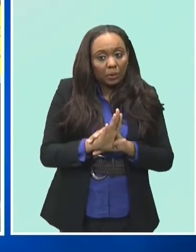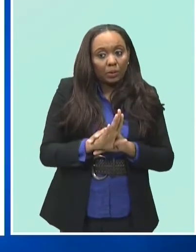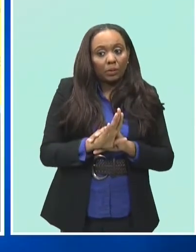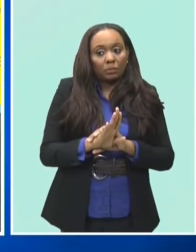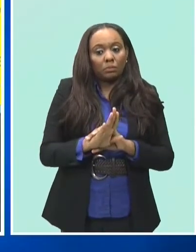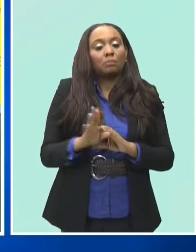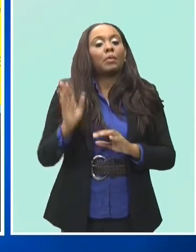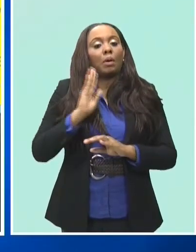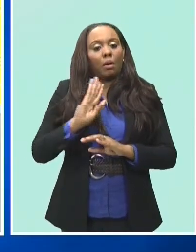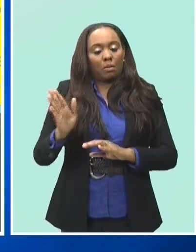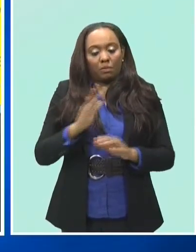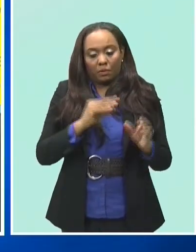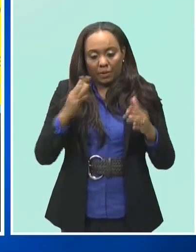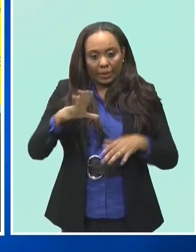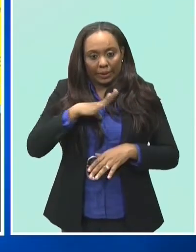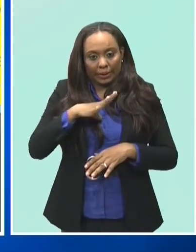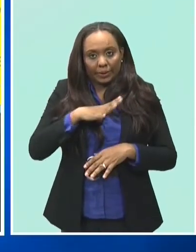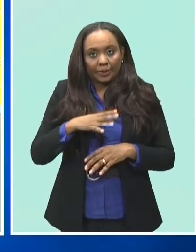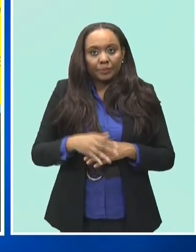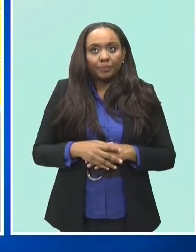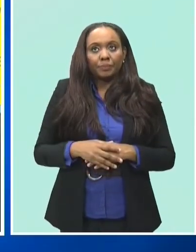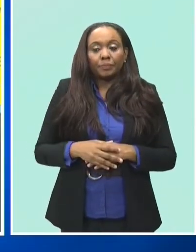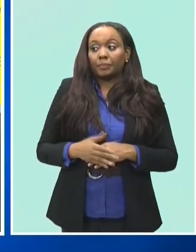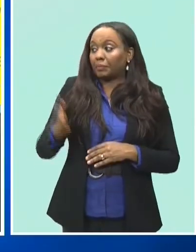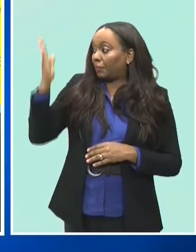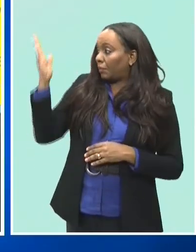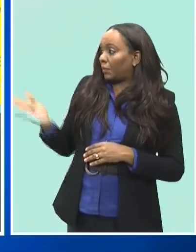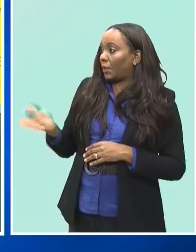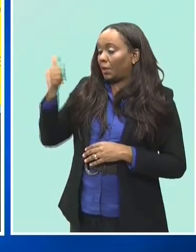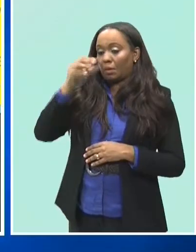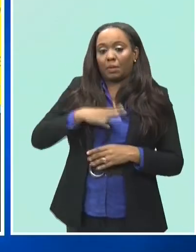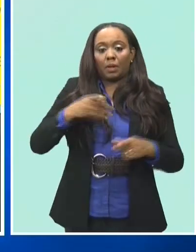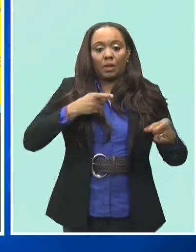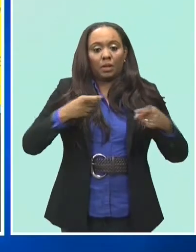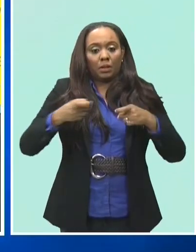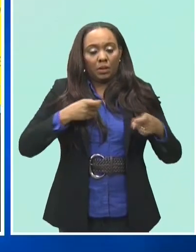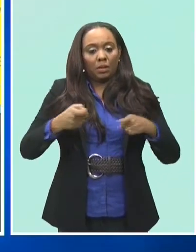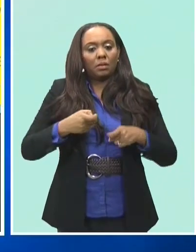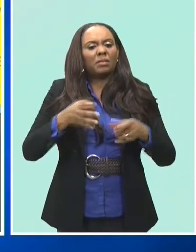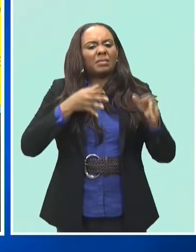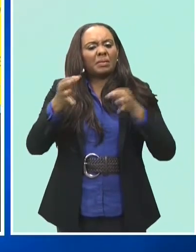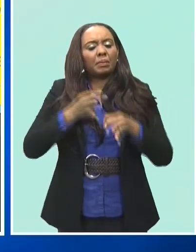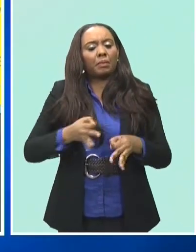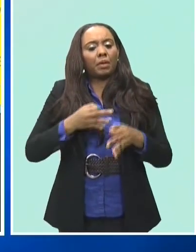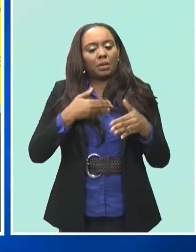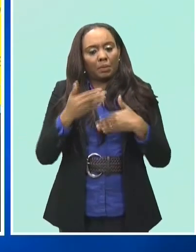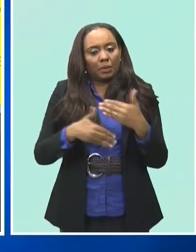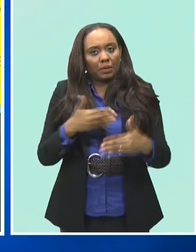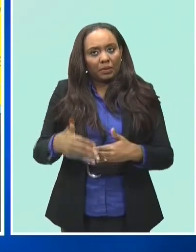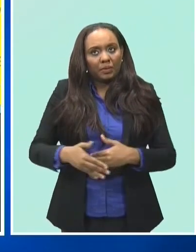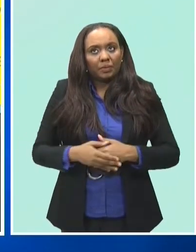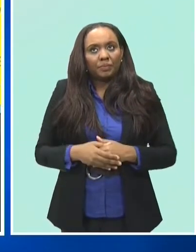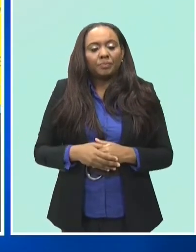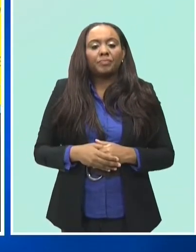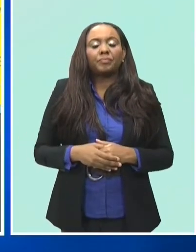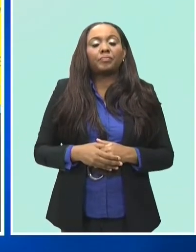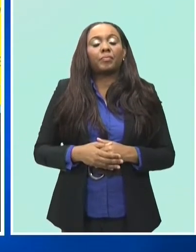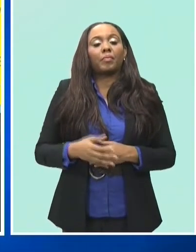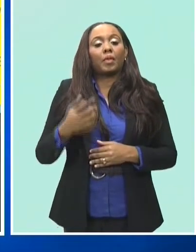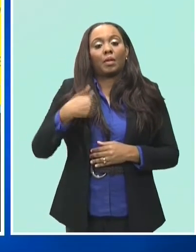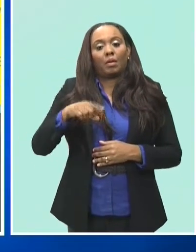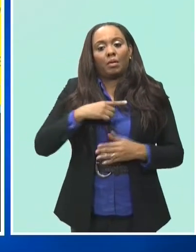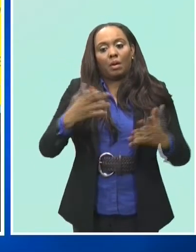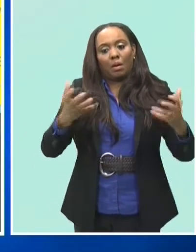the public. John Michael Clark, chairman of the Disaster Relief and Reconstruction Committee, explains the process. We wanted to